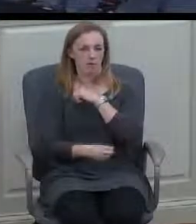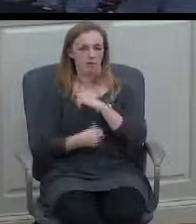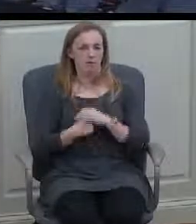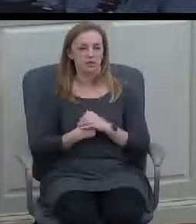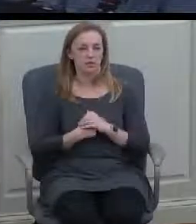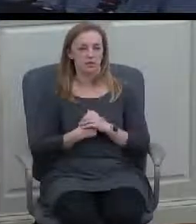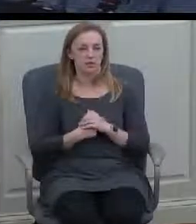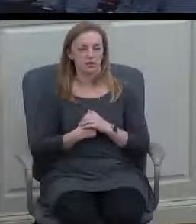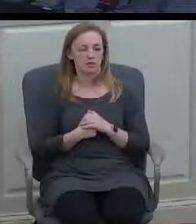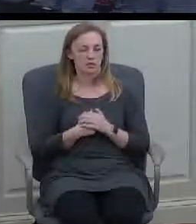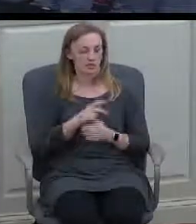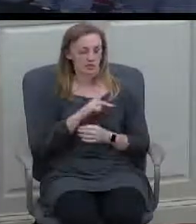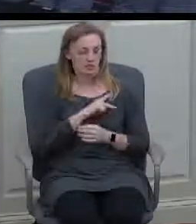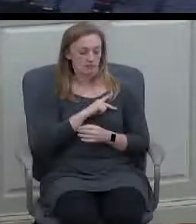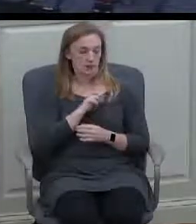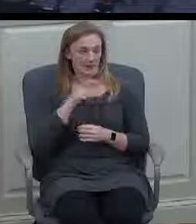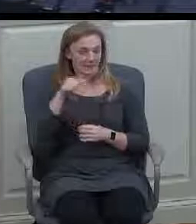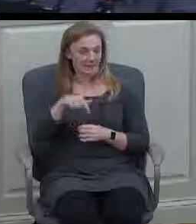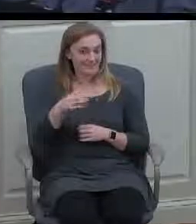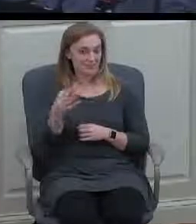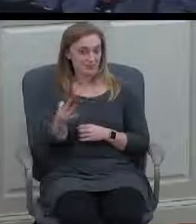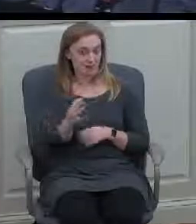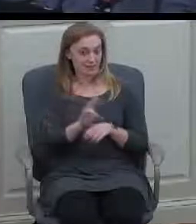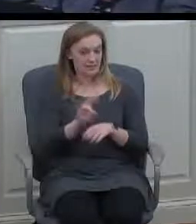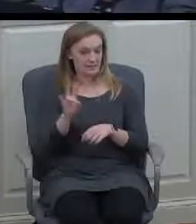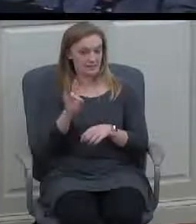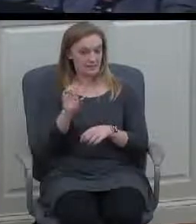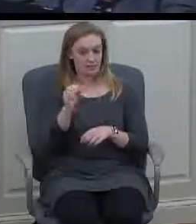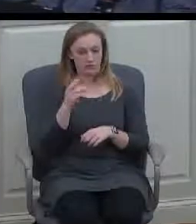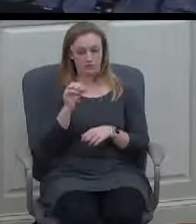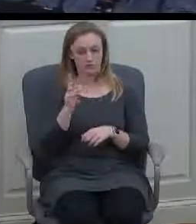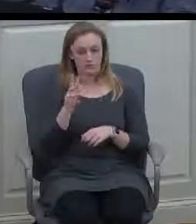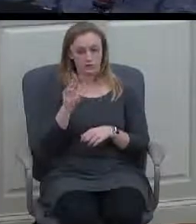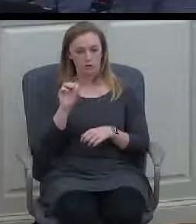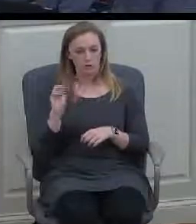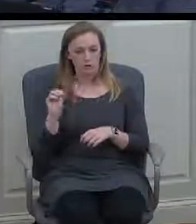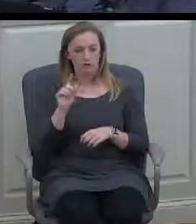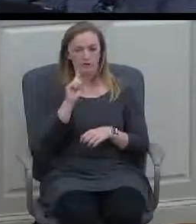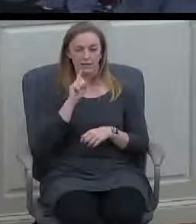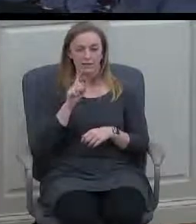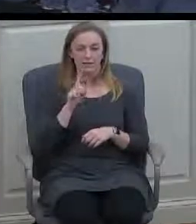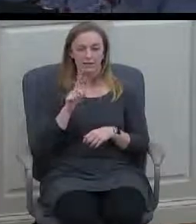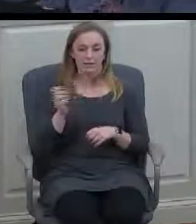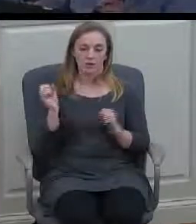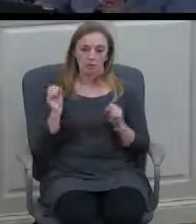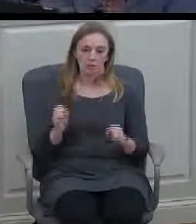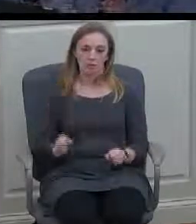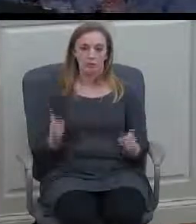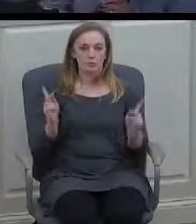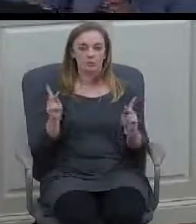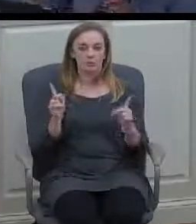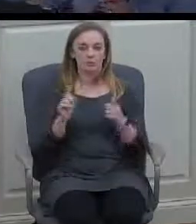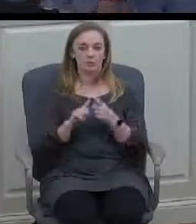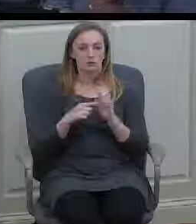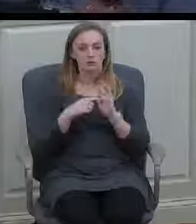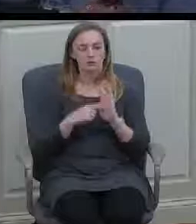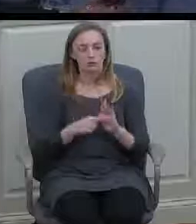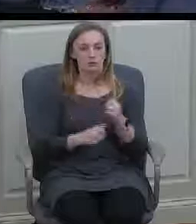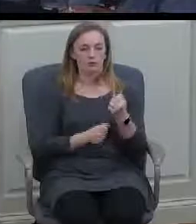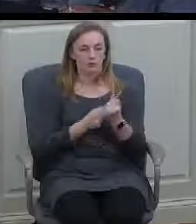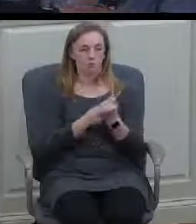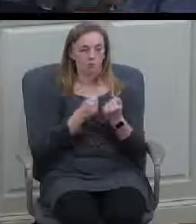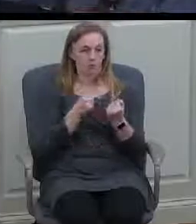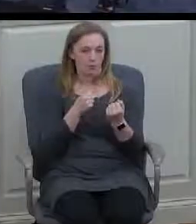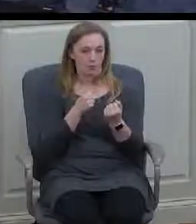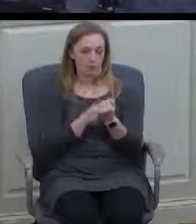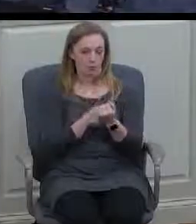This Friday at 7 o'clock at the showroom is a opportunity to show our support